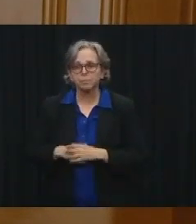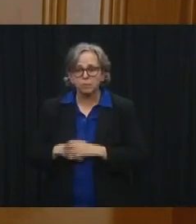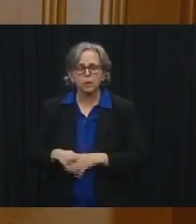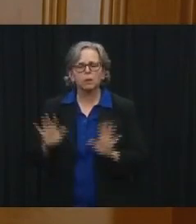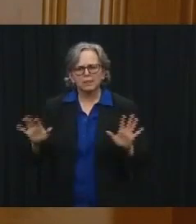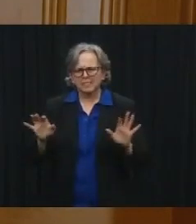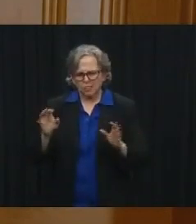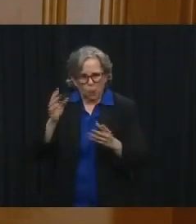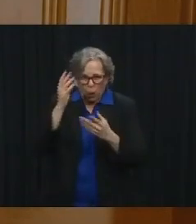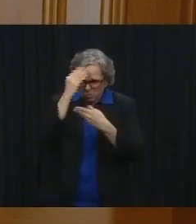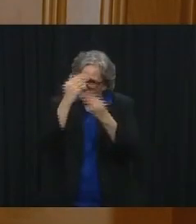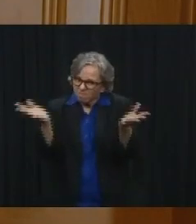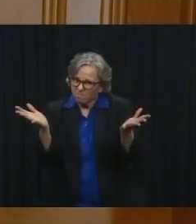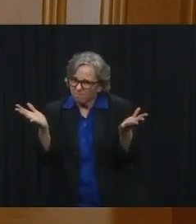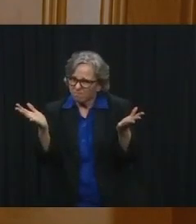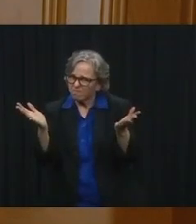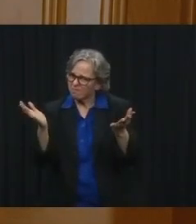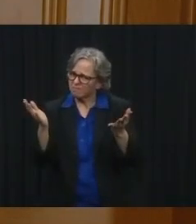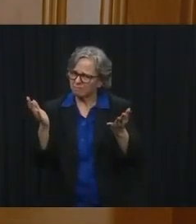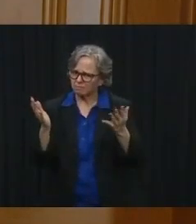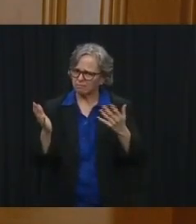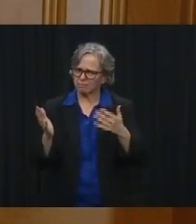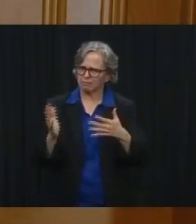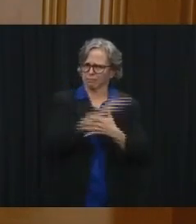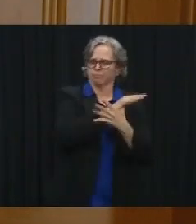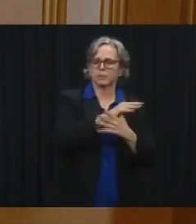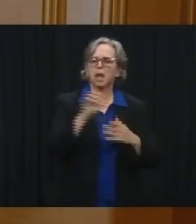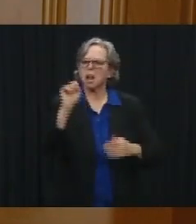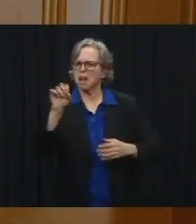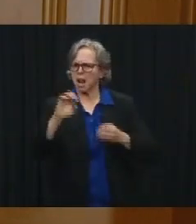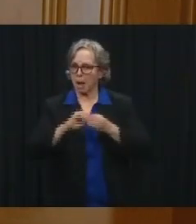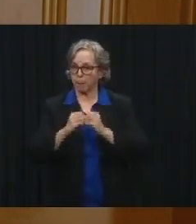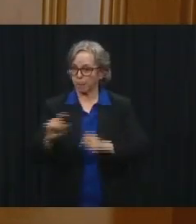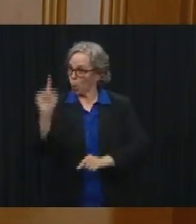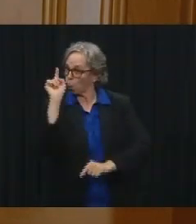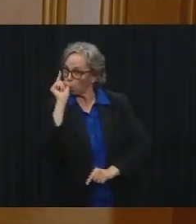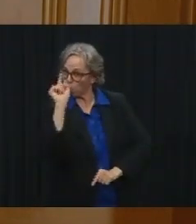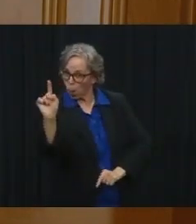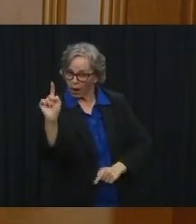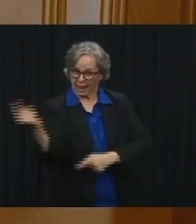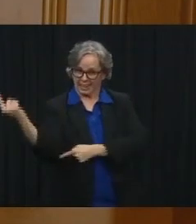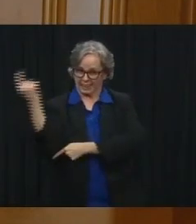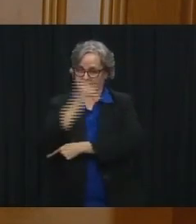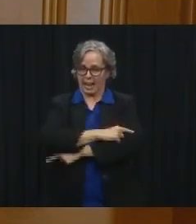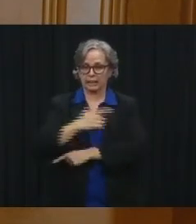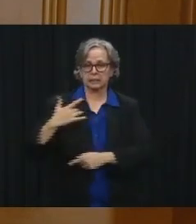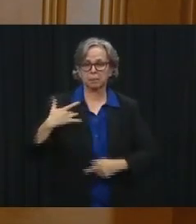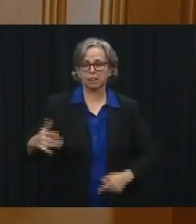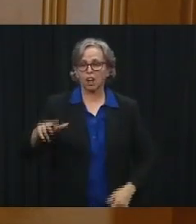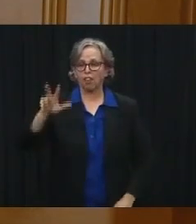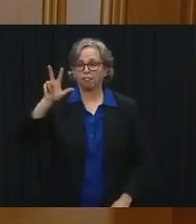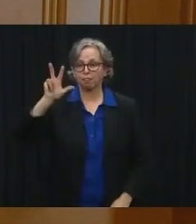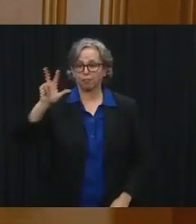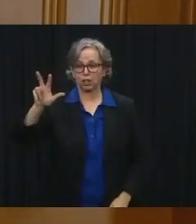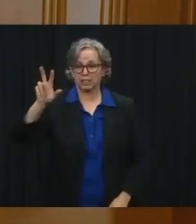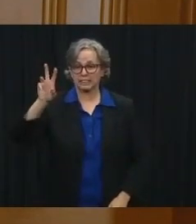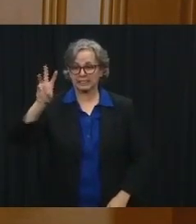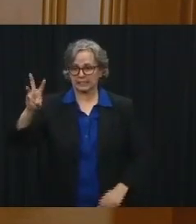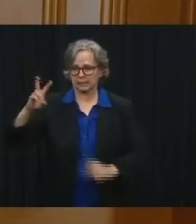36 pairs of gloves are used to care for one patient who's in intensive care. This